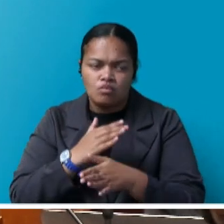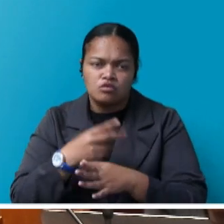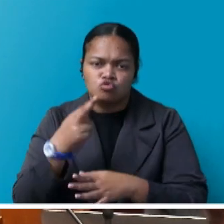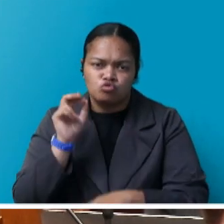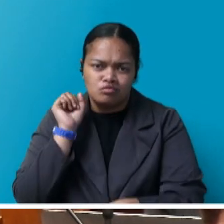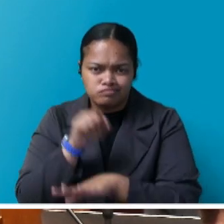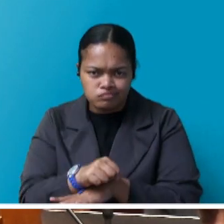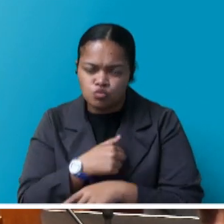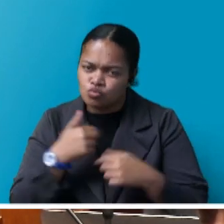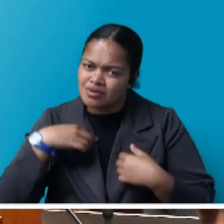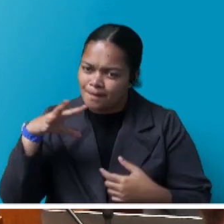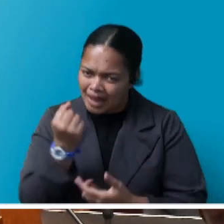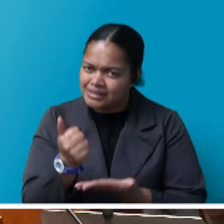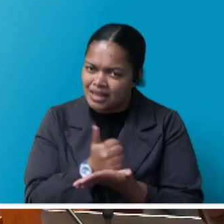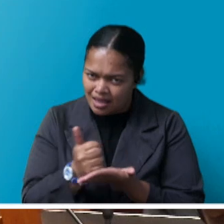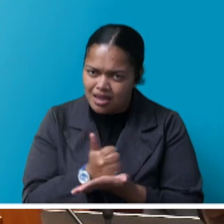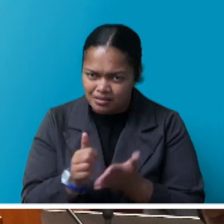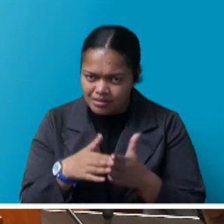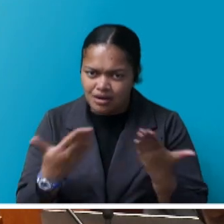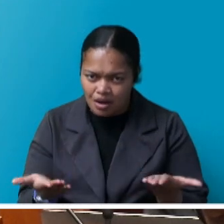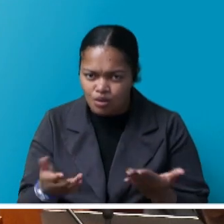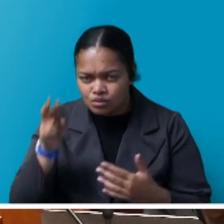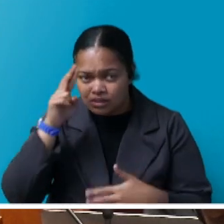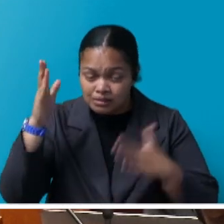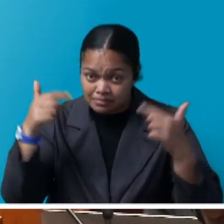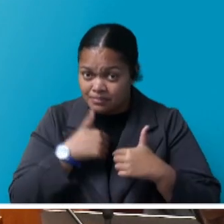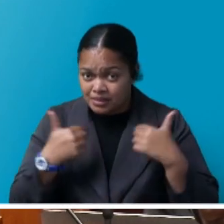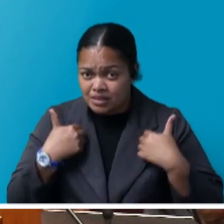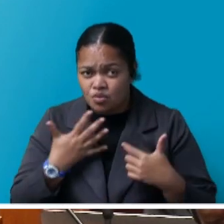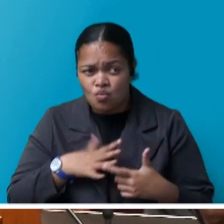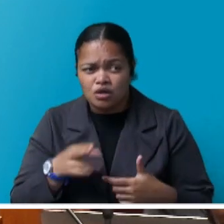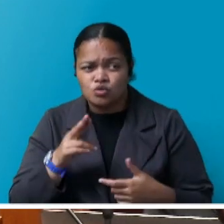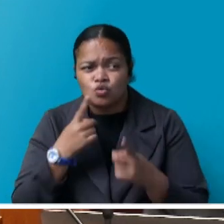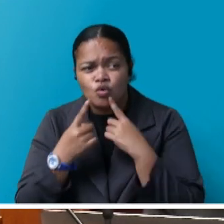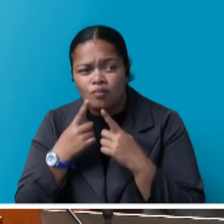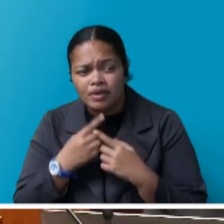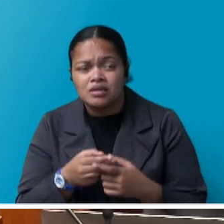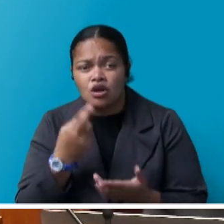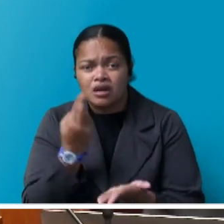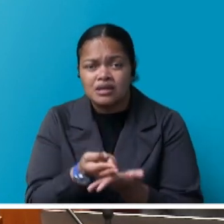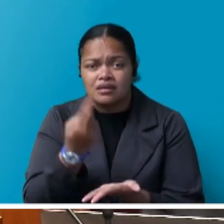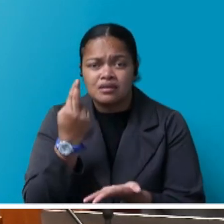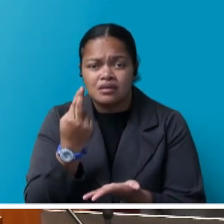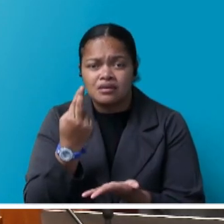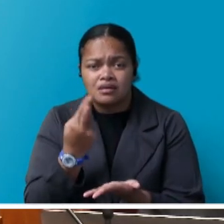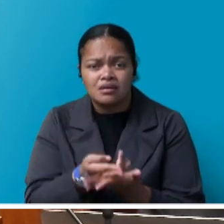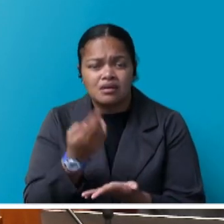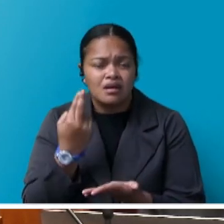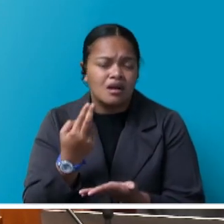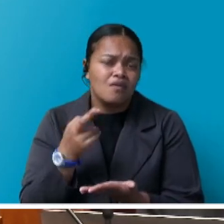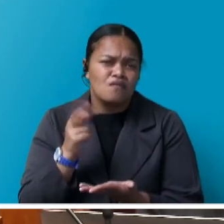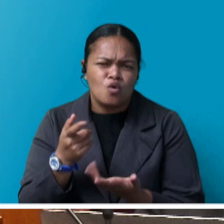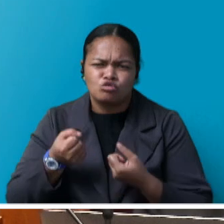We must act now. Mr. Speaker, sir, I also commend the initiative to implement a rehabilitation and reintegration program for